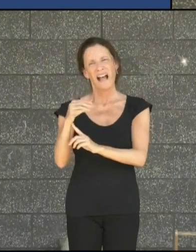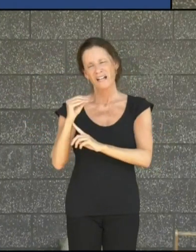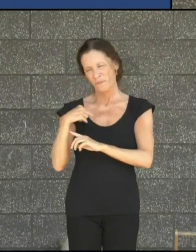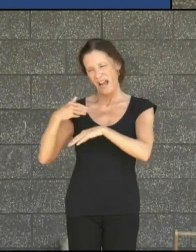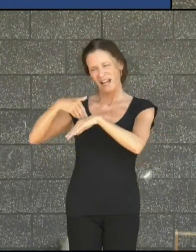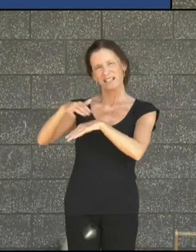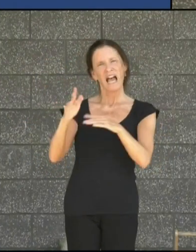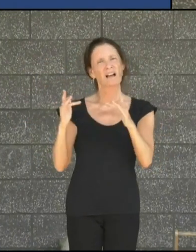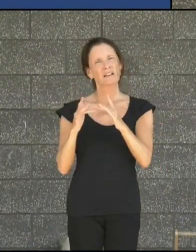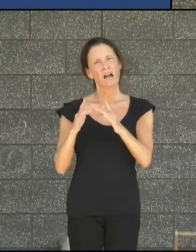outbreak somewhere.